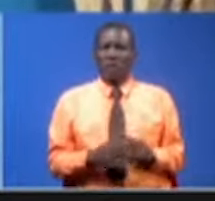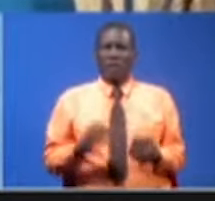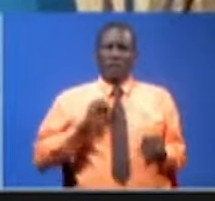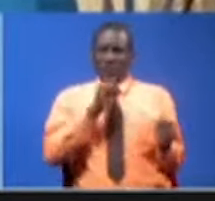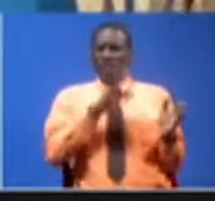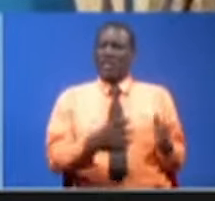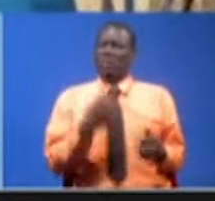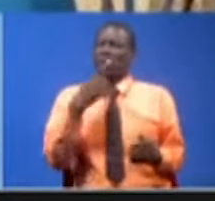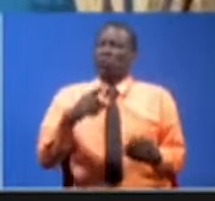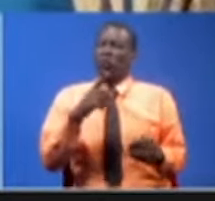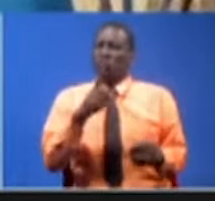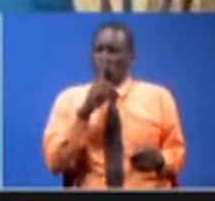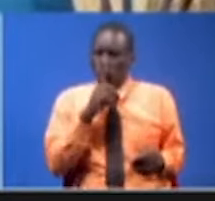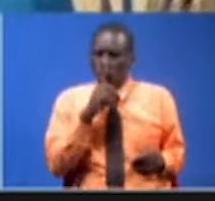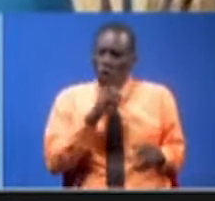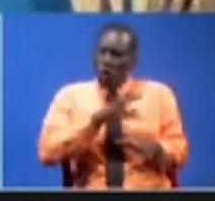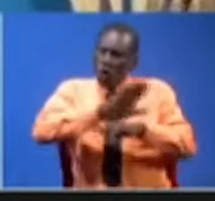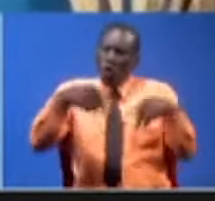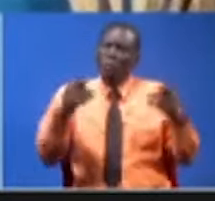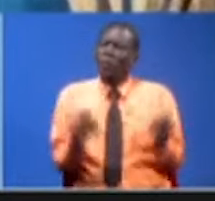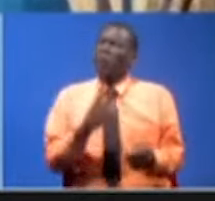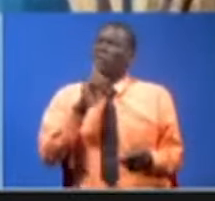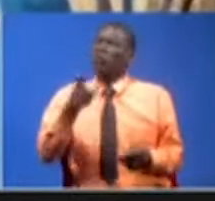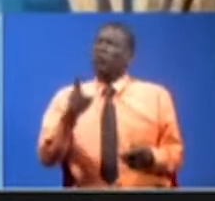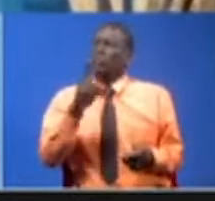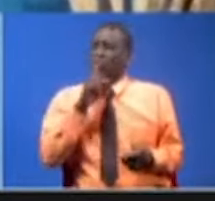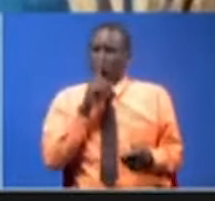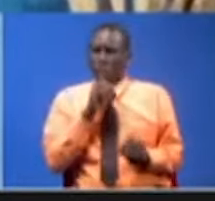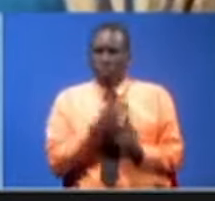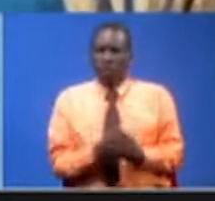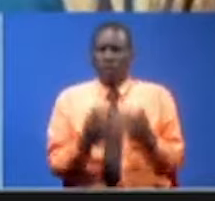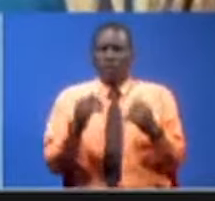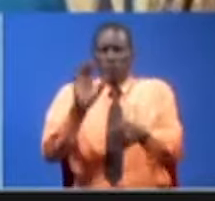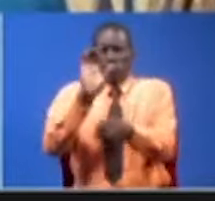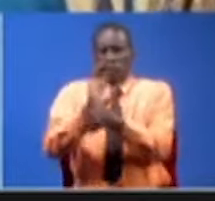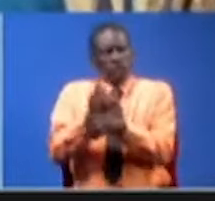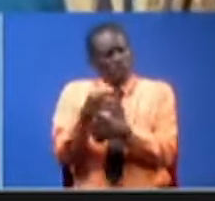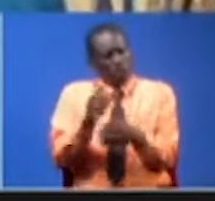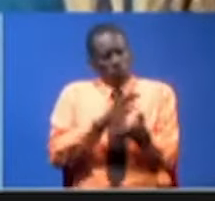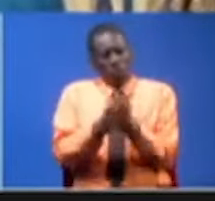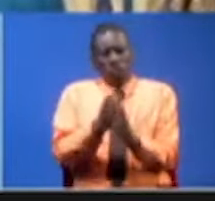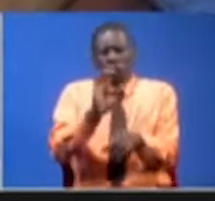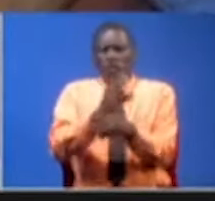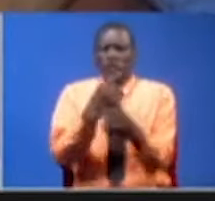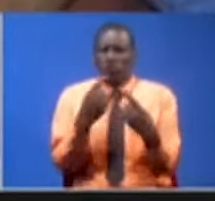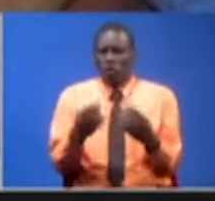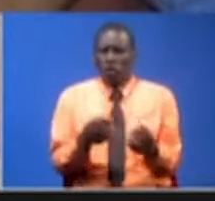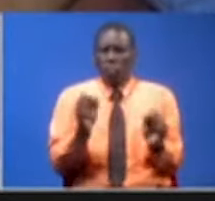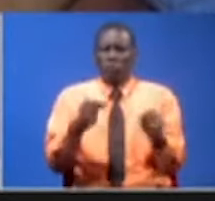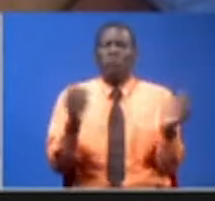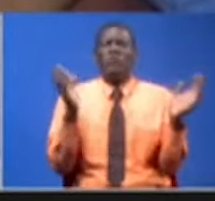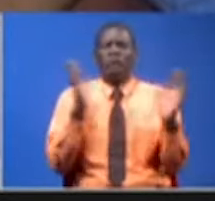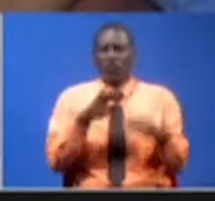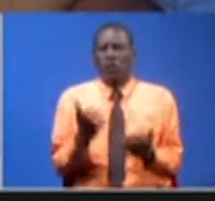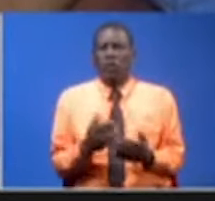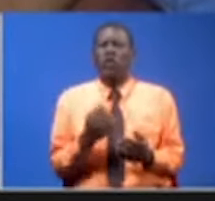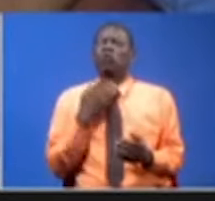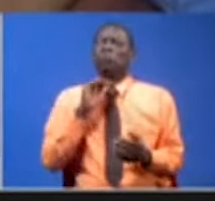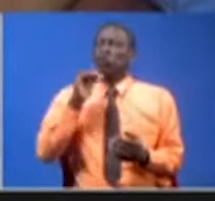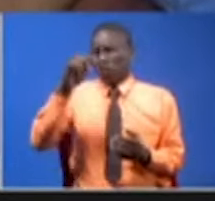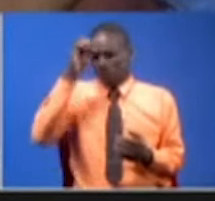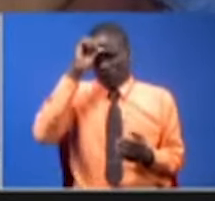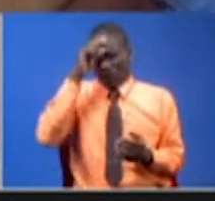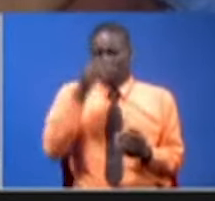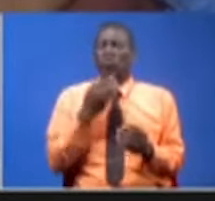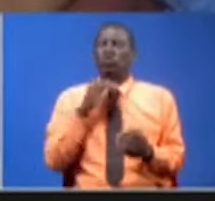Maseneta wamenyamazishwa, kila mtu amenyamazishwa. Kanisa isipoongea, si tutakwisha. Na tukitaka kuuliza serikali